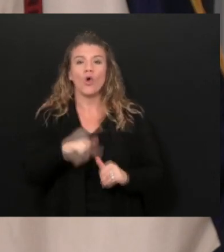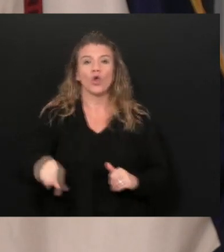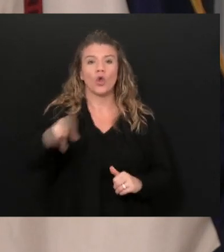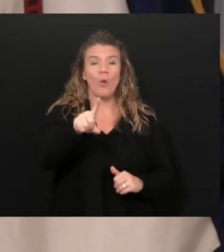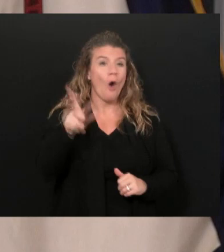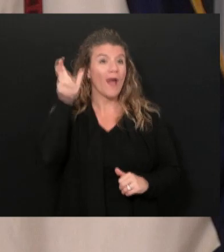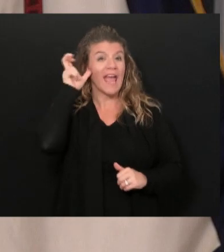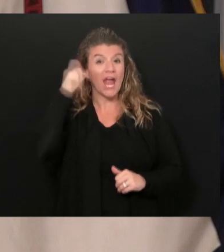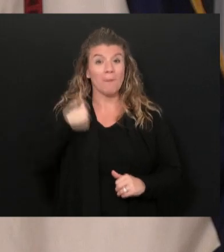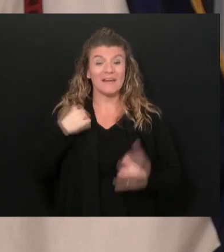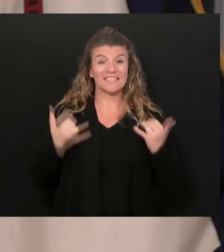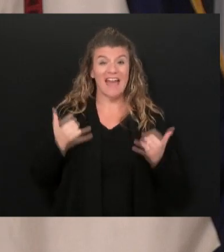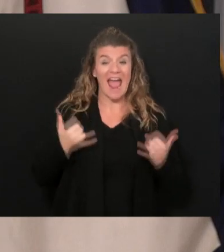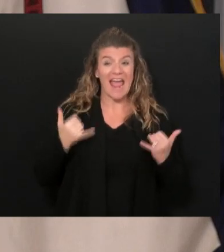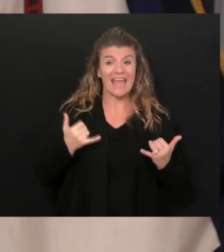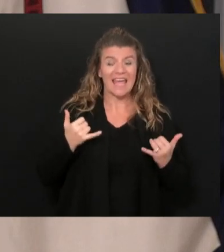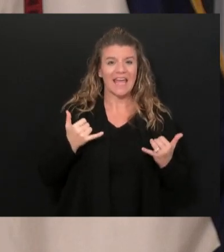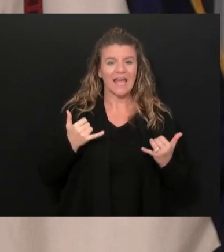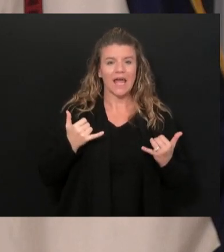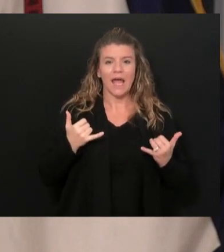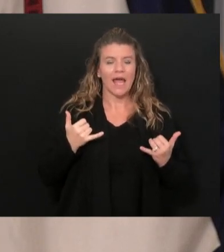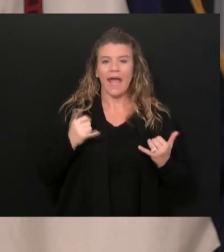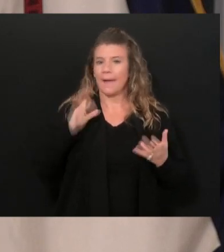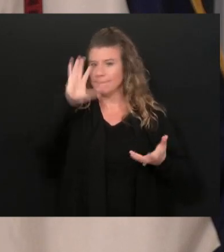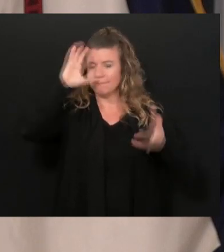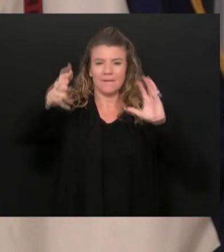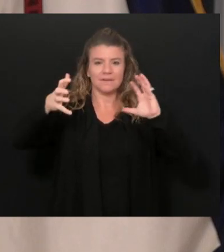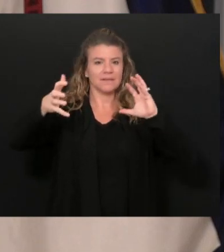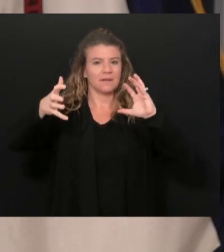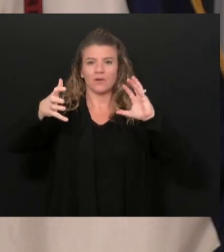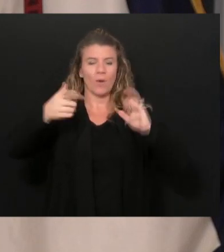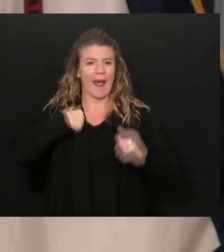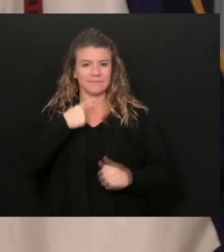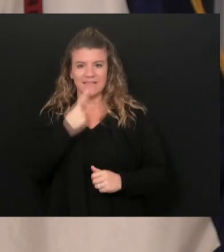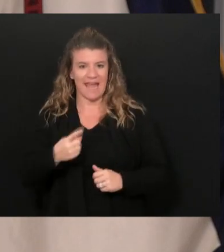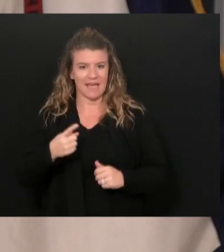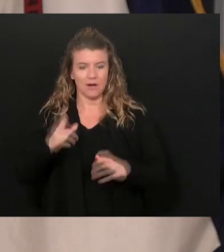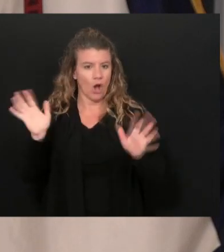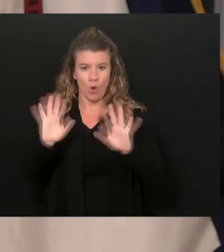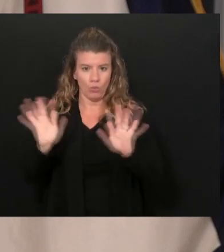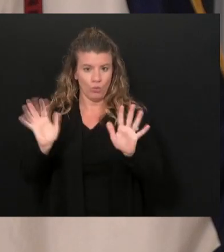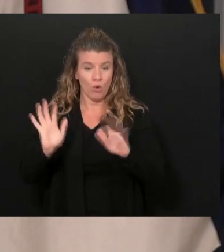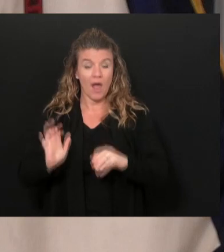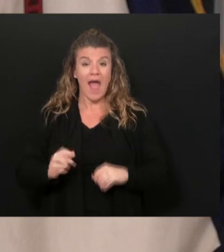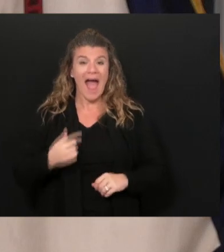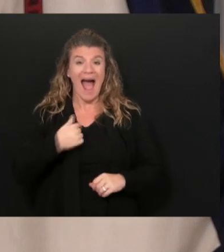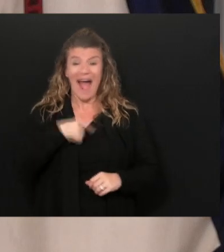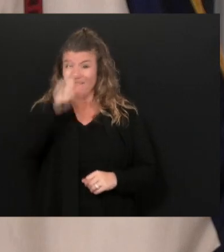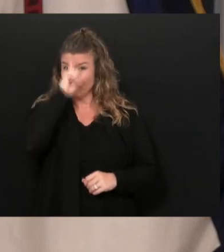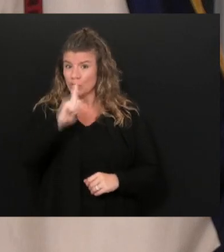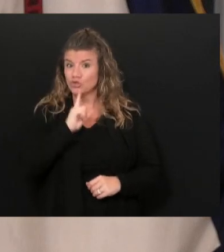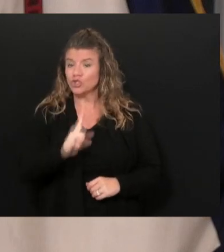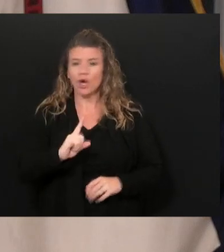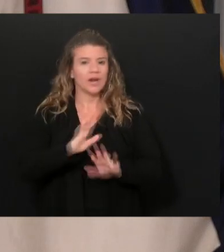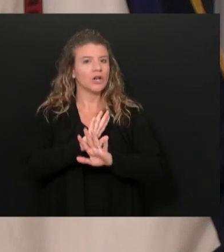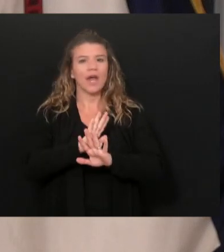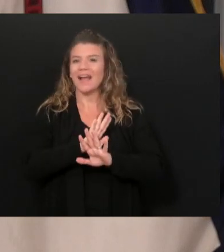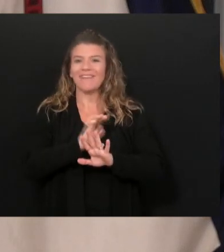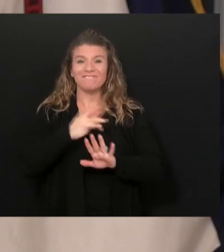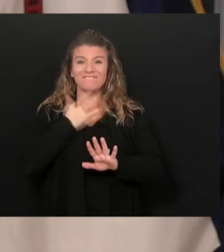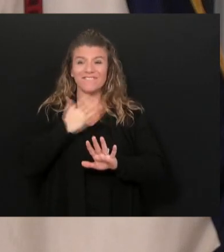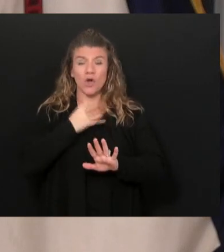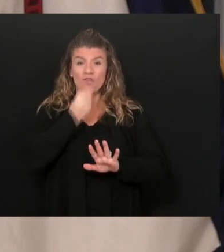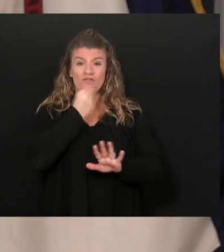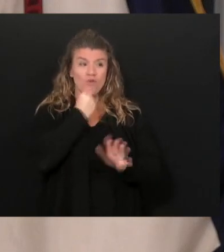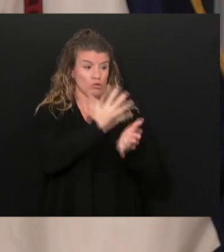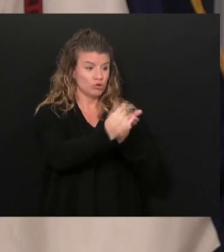I'm saying and misconstrue it. Absolutely, I do not think we're going to have food